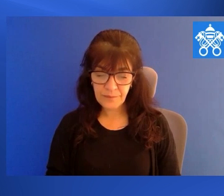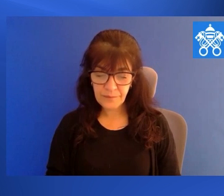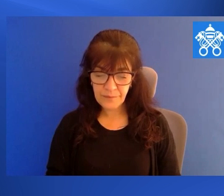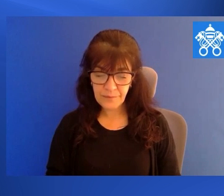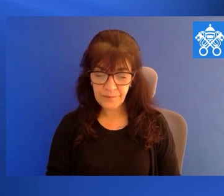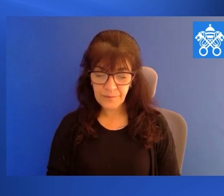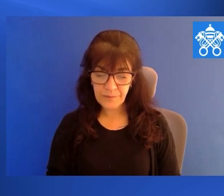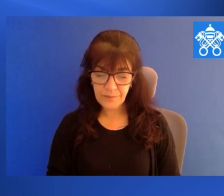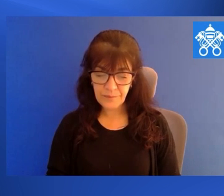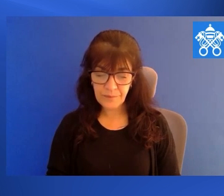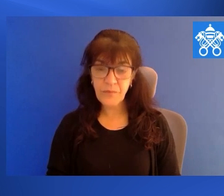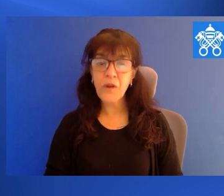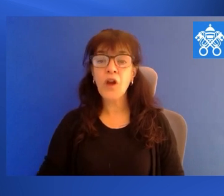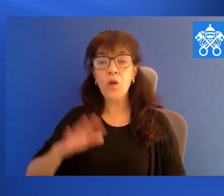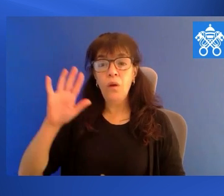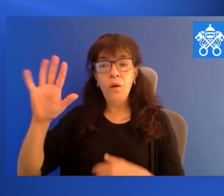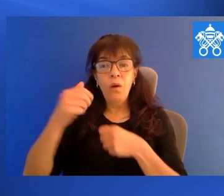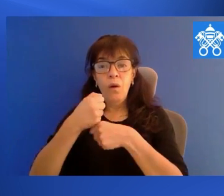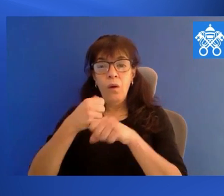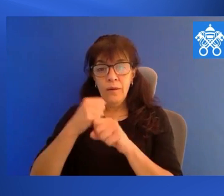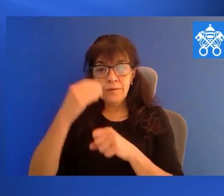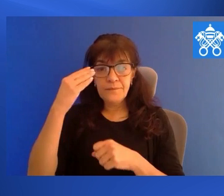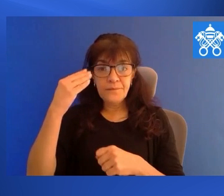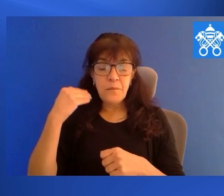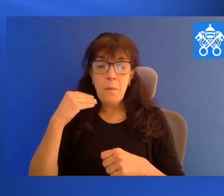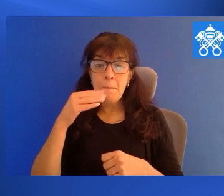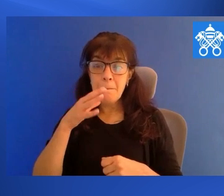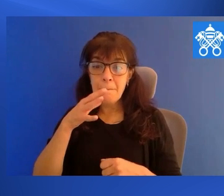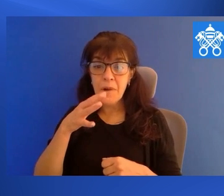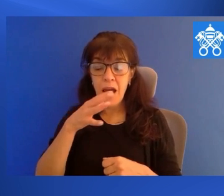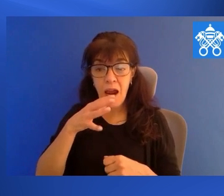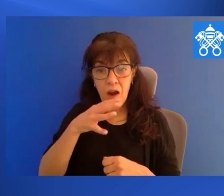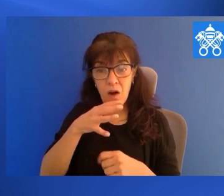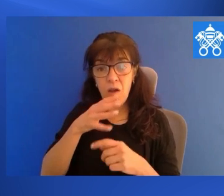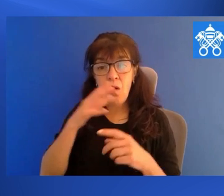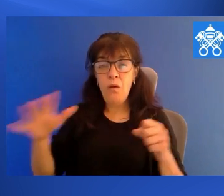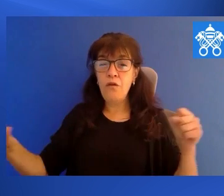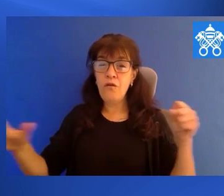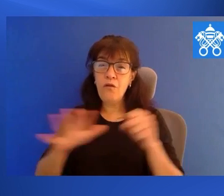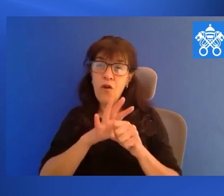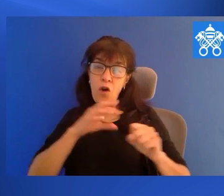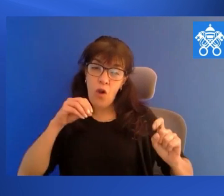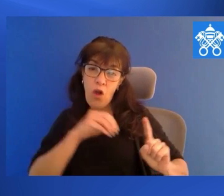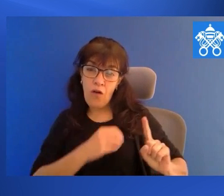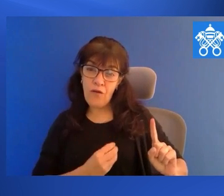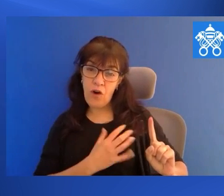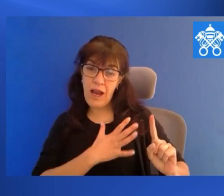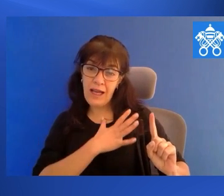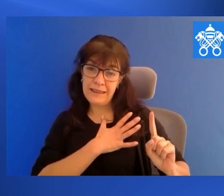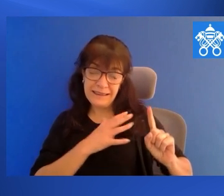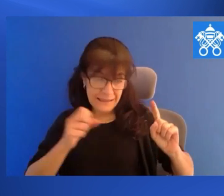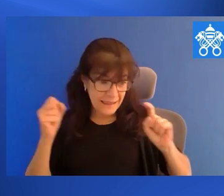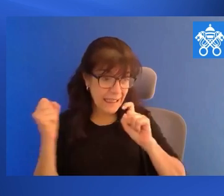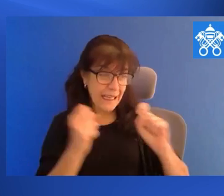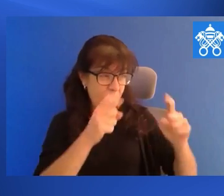gli uomini la bondà. You made Mary, your mother, full of grace. Give all people the fullness